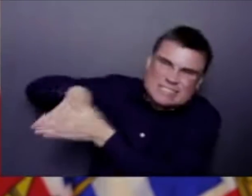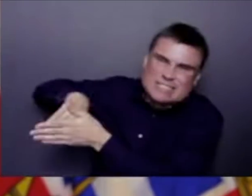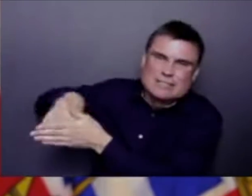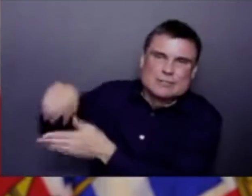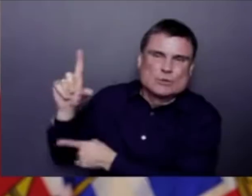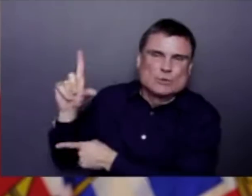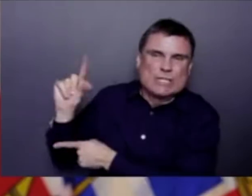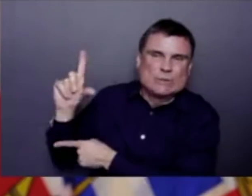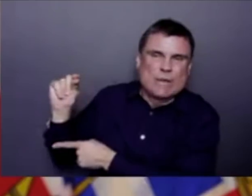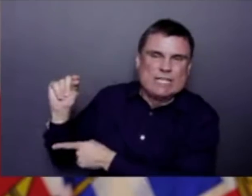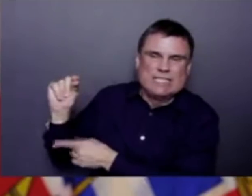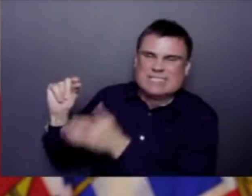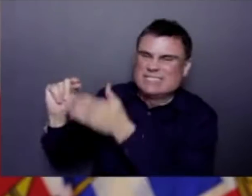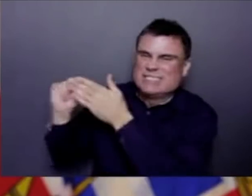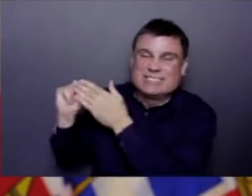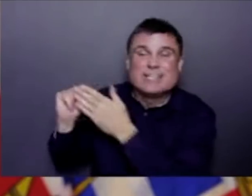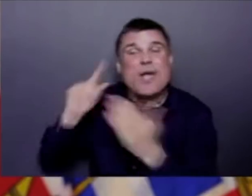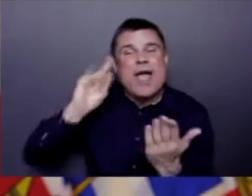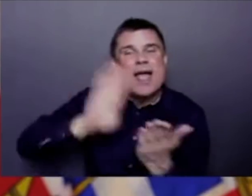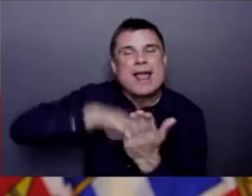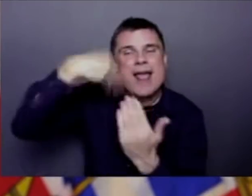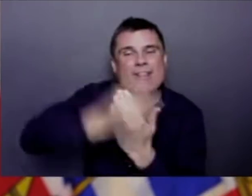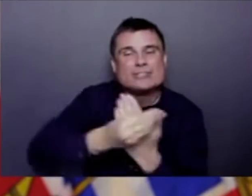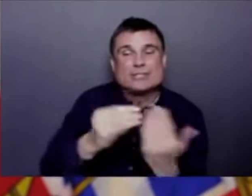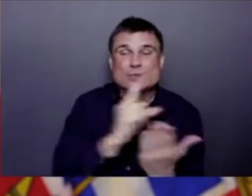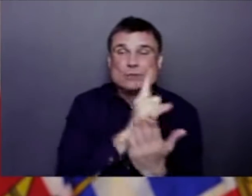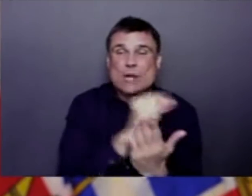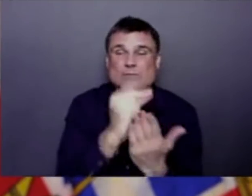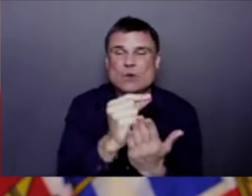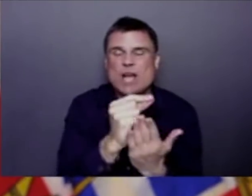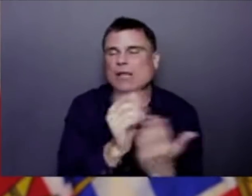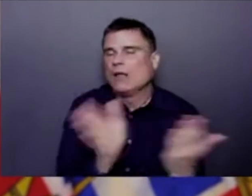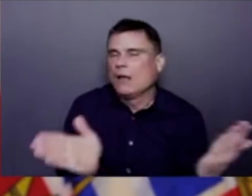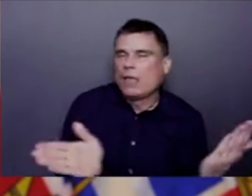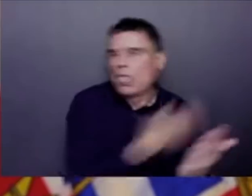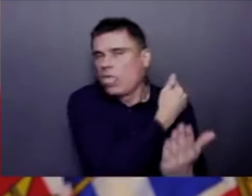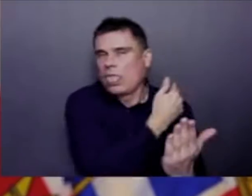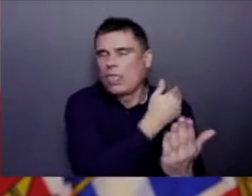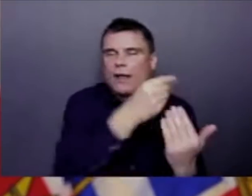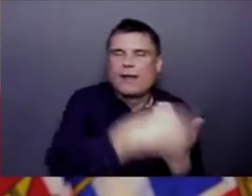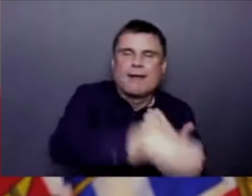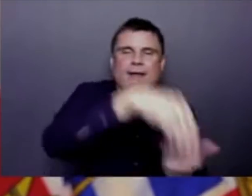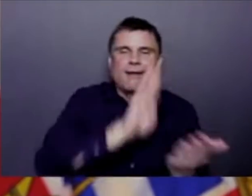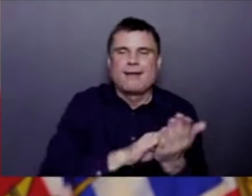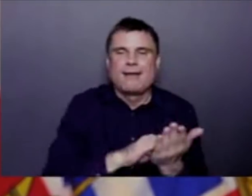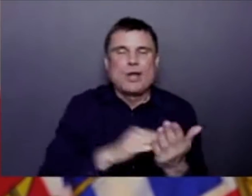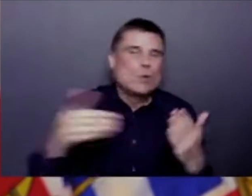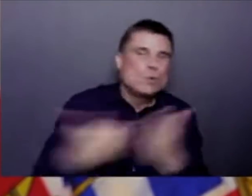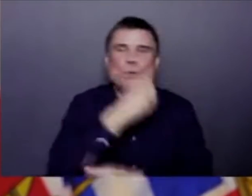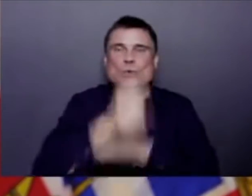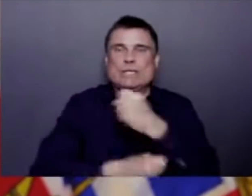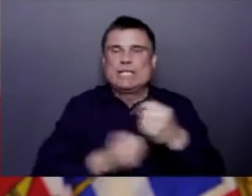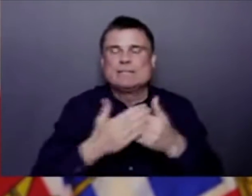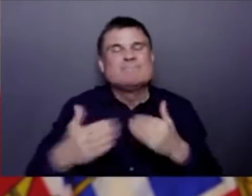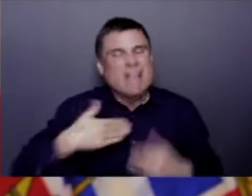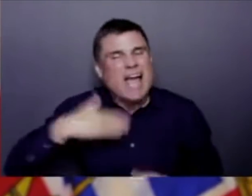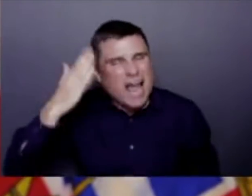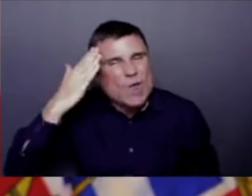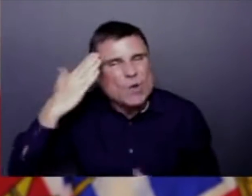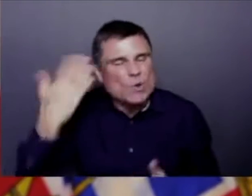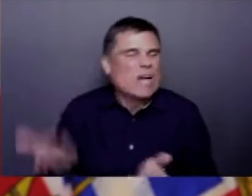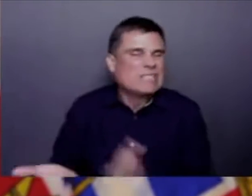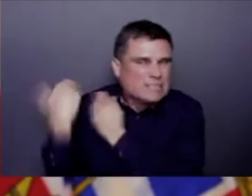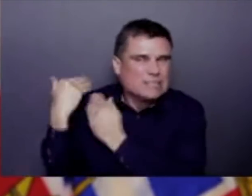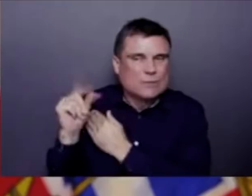across the province, it varies by countries, it varies by cultures. But what we have in common is to say goodbye to the old,